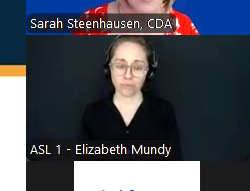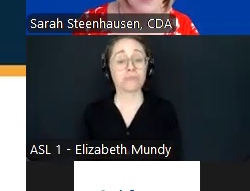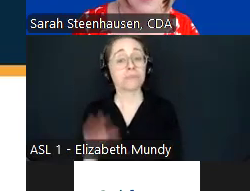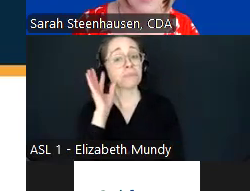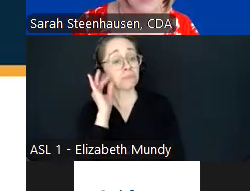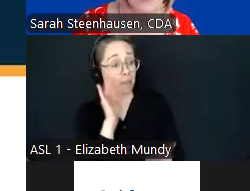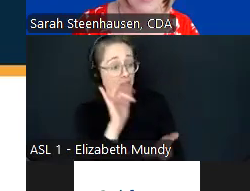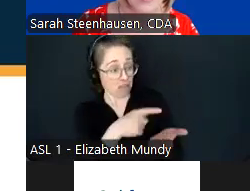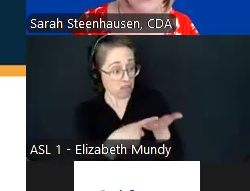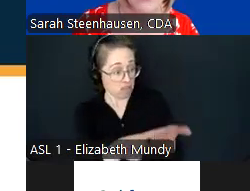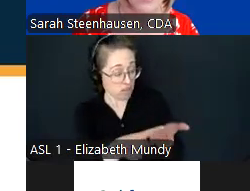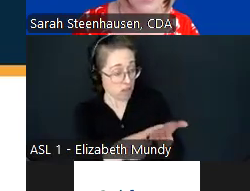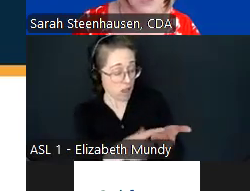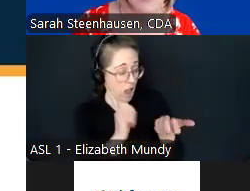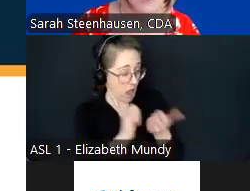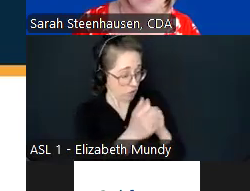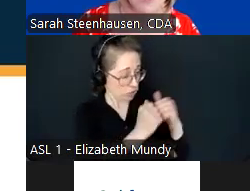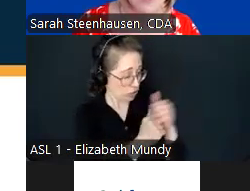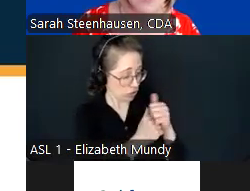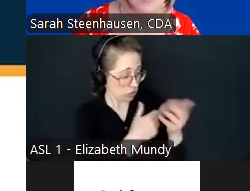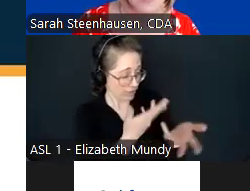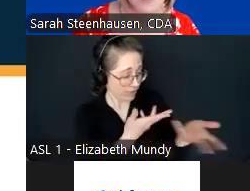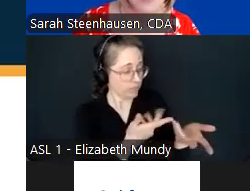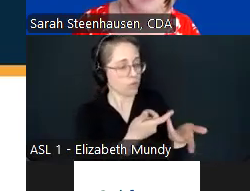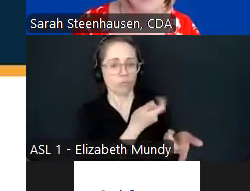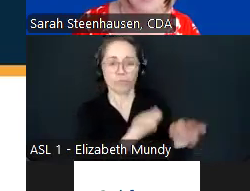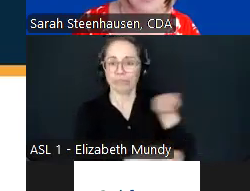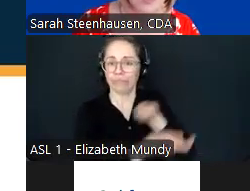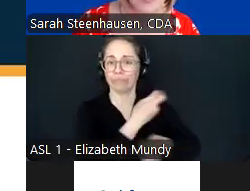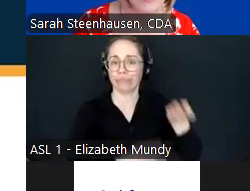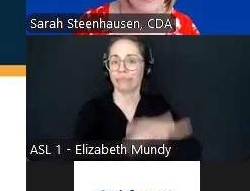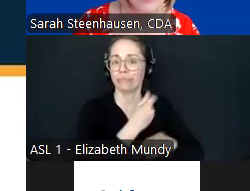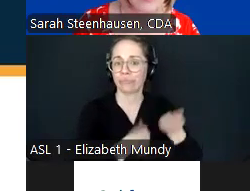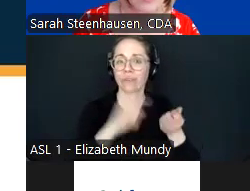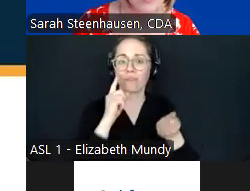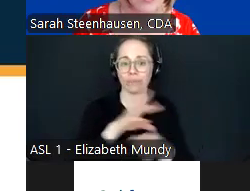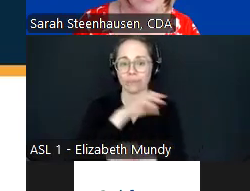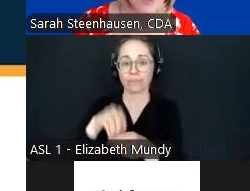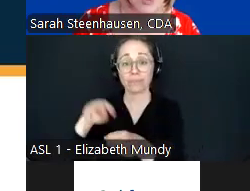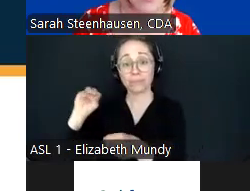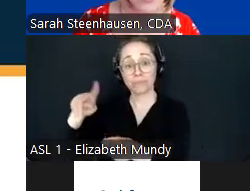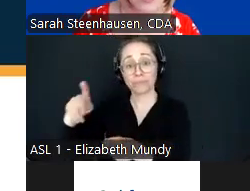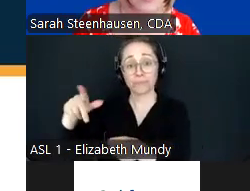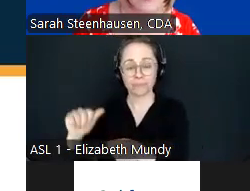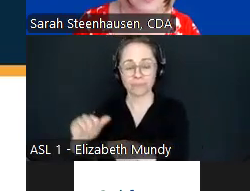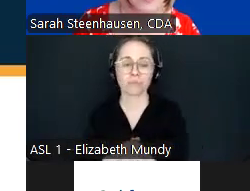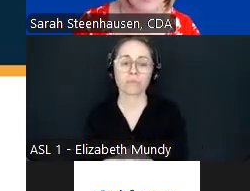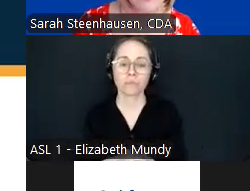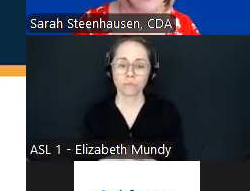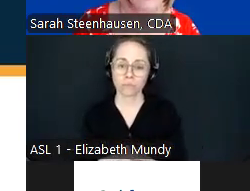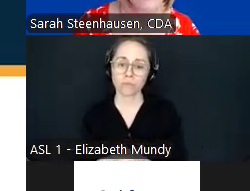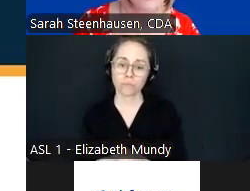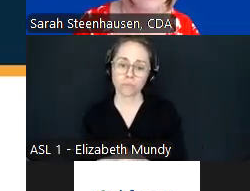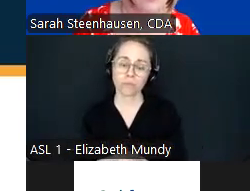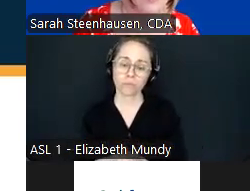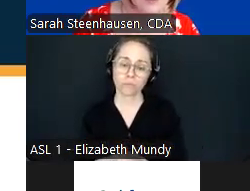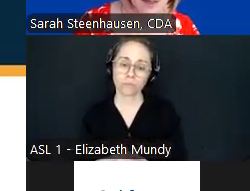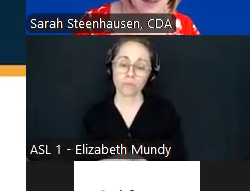our thinking in the master plan. So the concept is that the Lived Experience Advisory Board would be kind